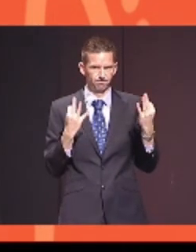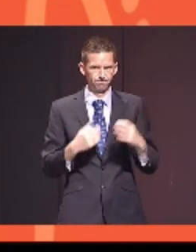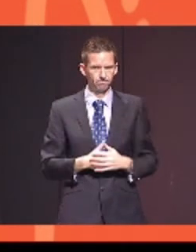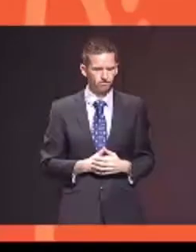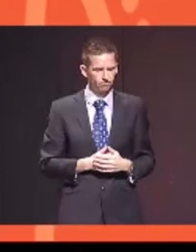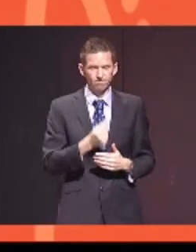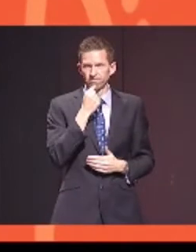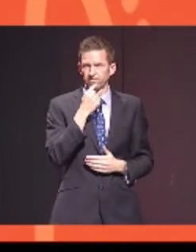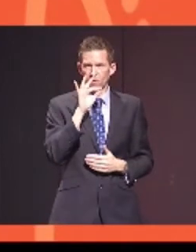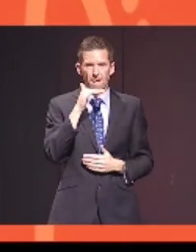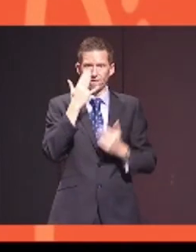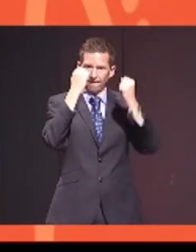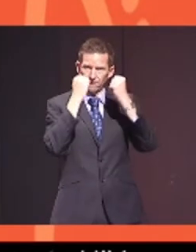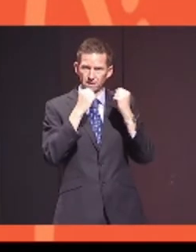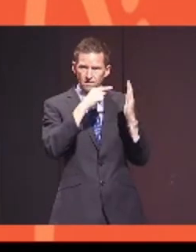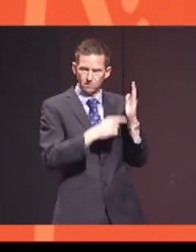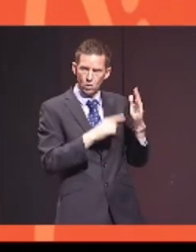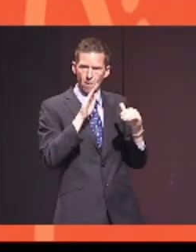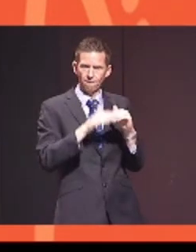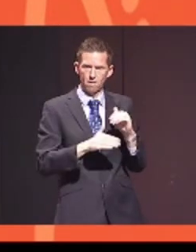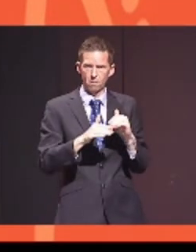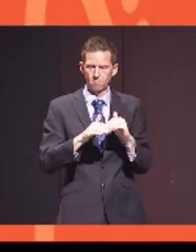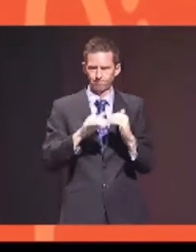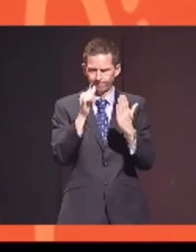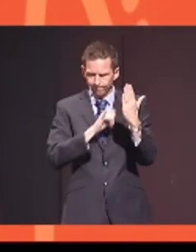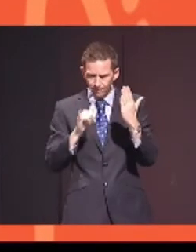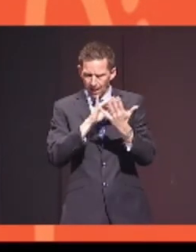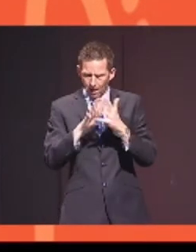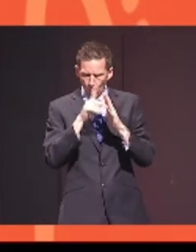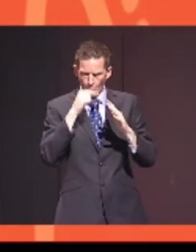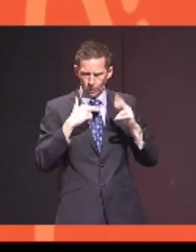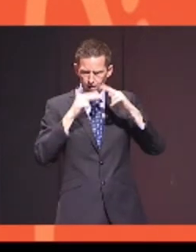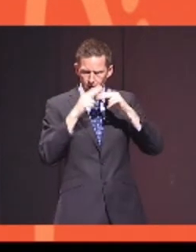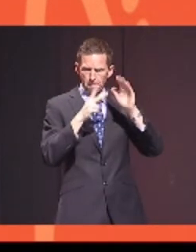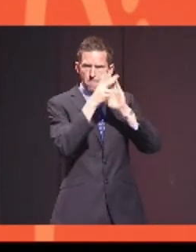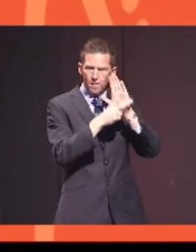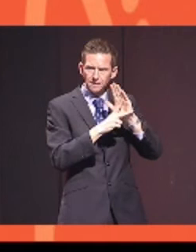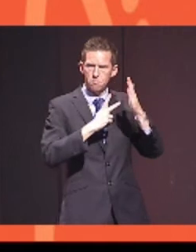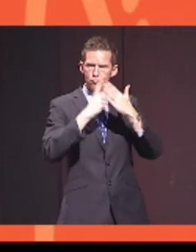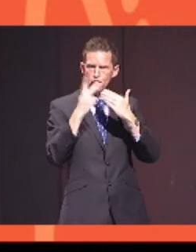little solid evidence based upon which to build policy and programming.